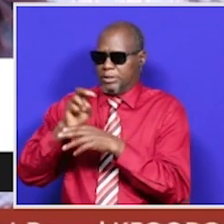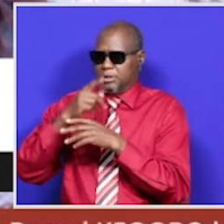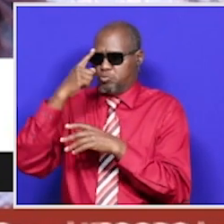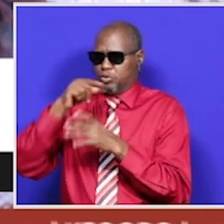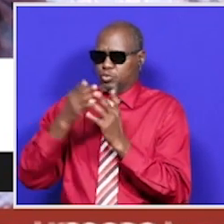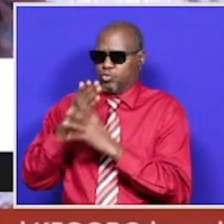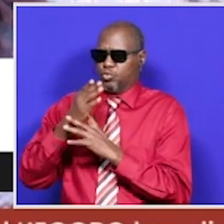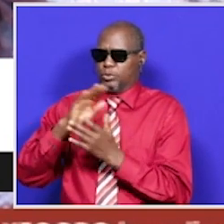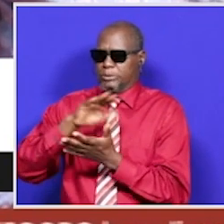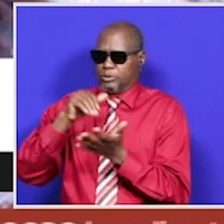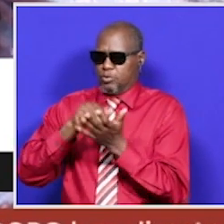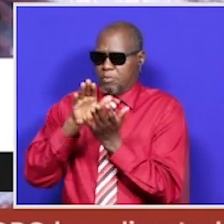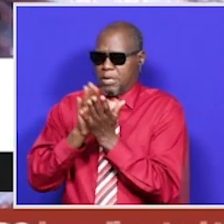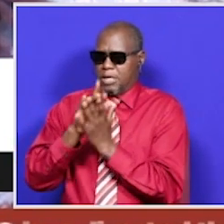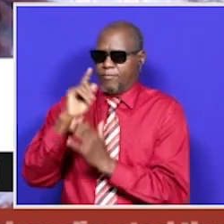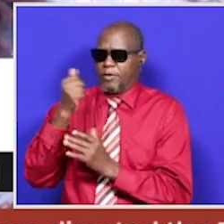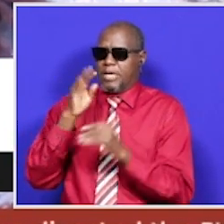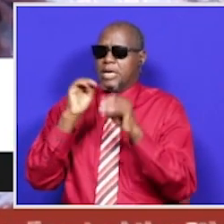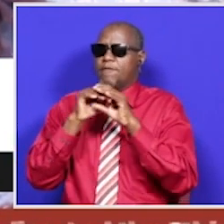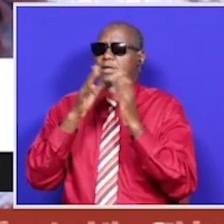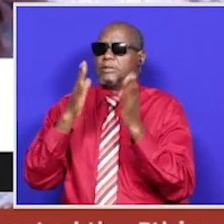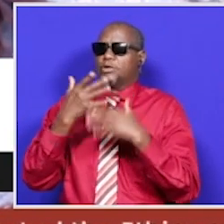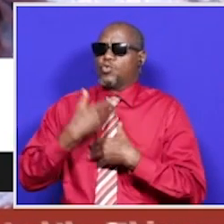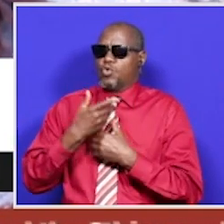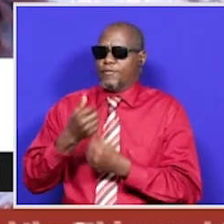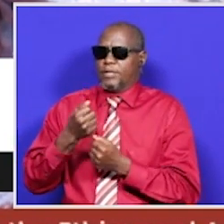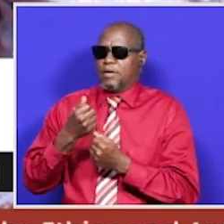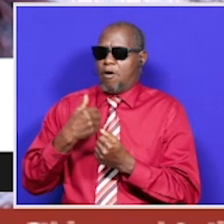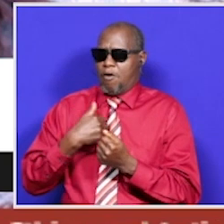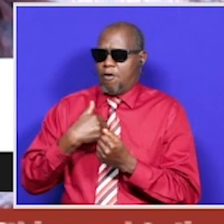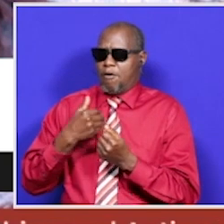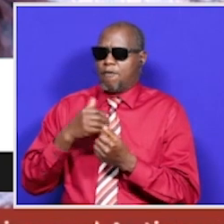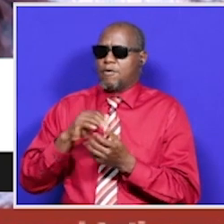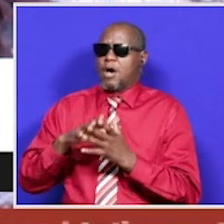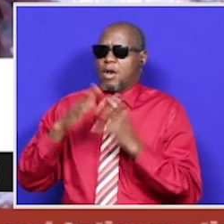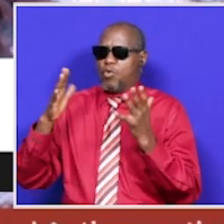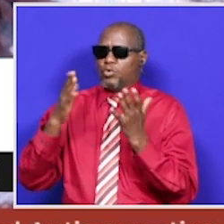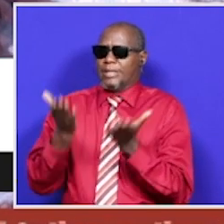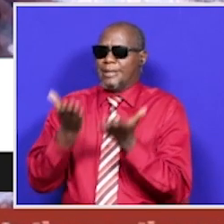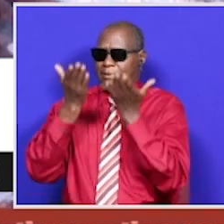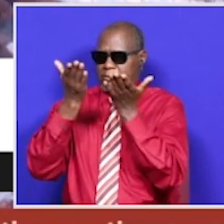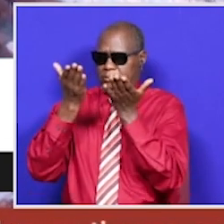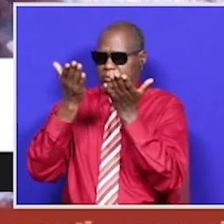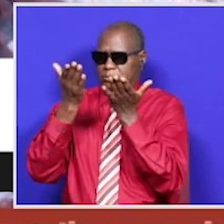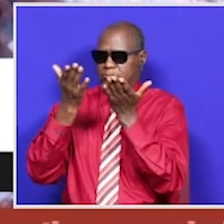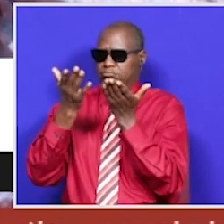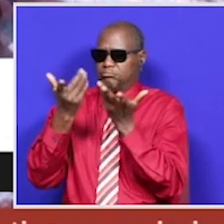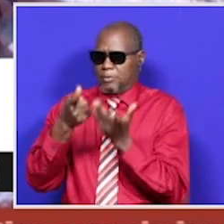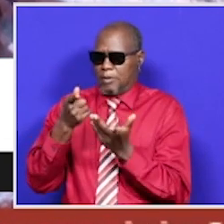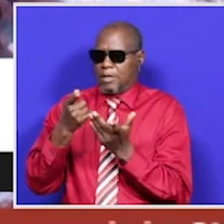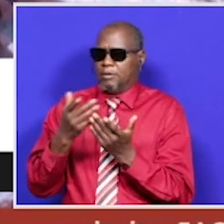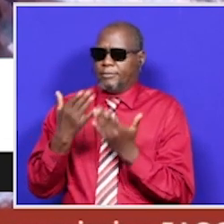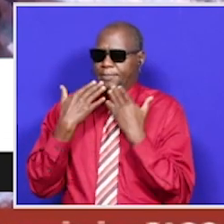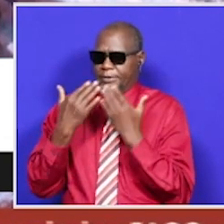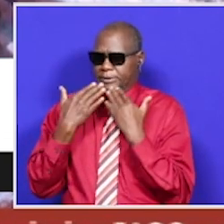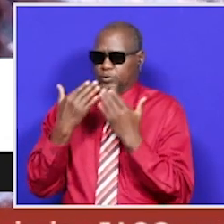Kenya, investor confidence has been significantly enhanced, resulting in the appreciation of the Kenya